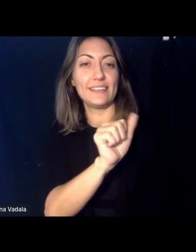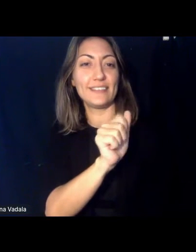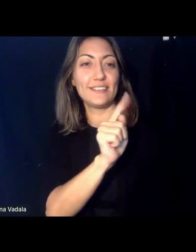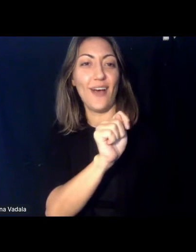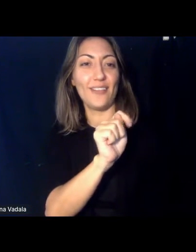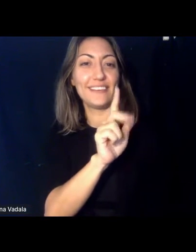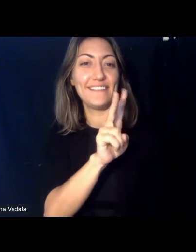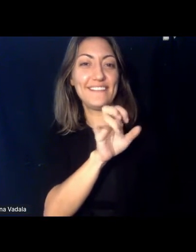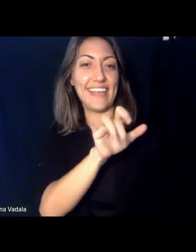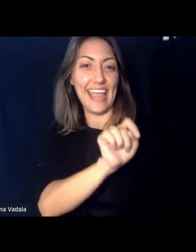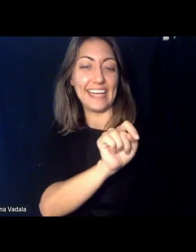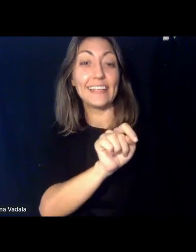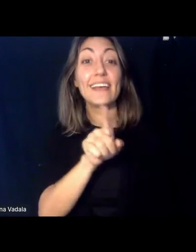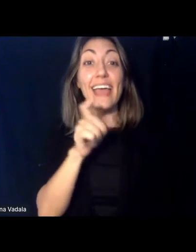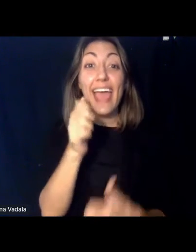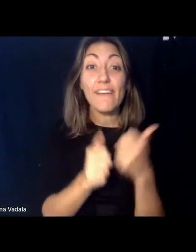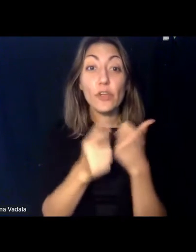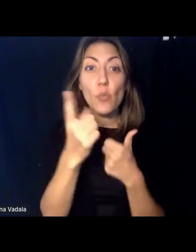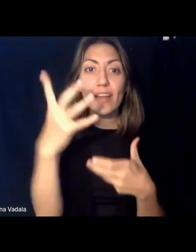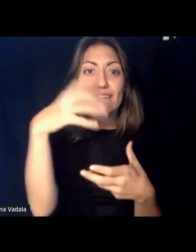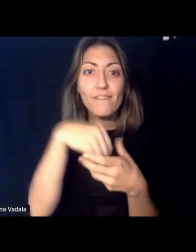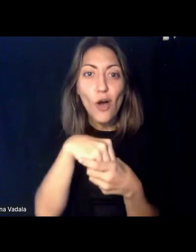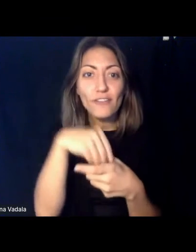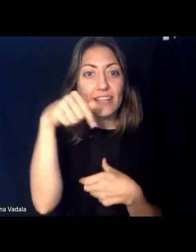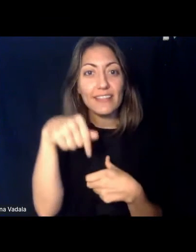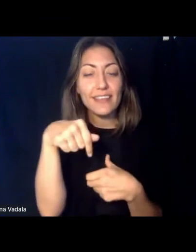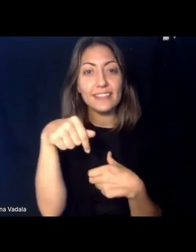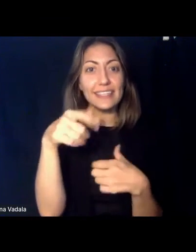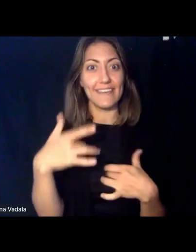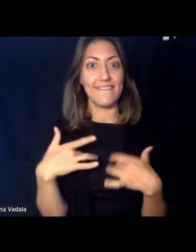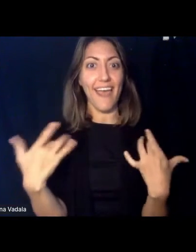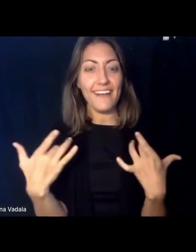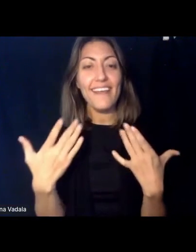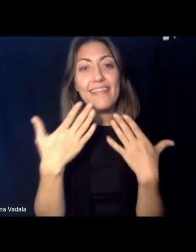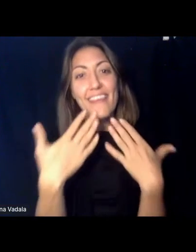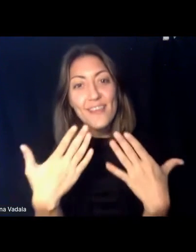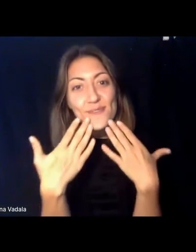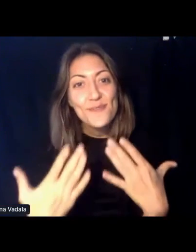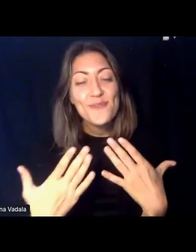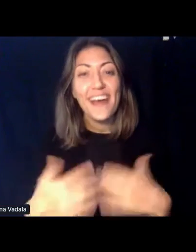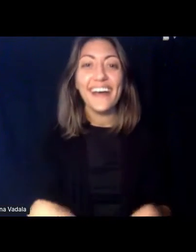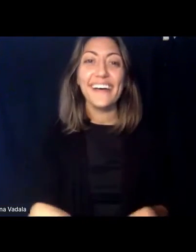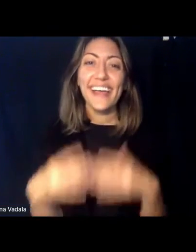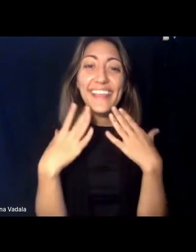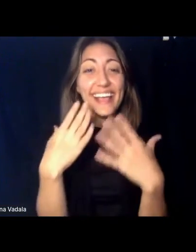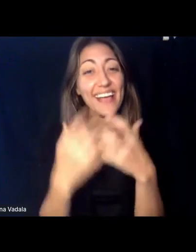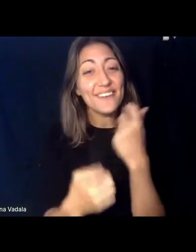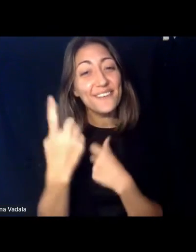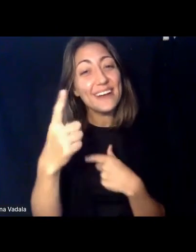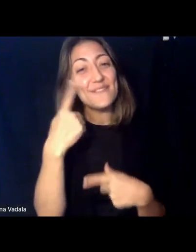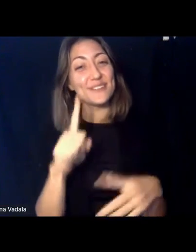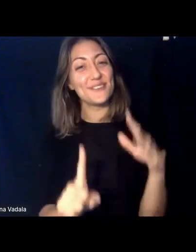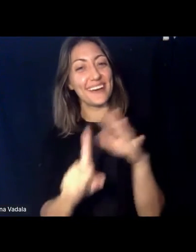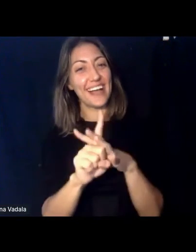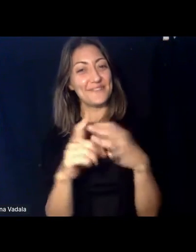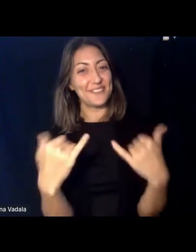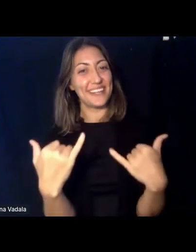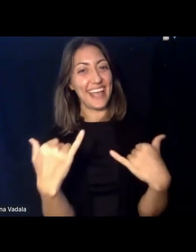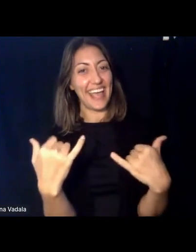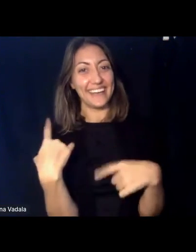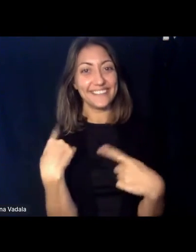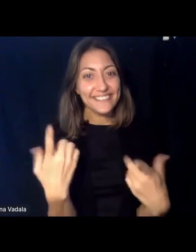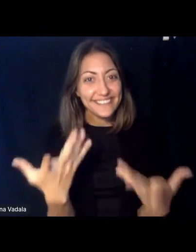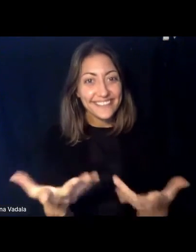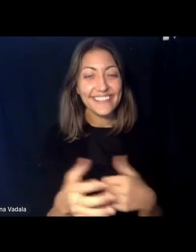happen, thank you so much. And really thank all of you for showing up today. Whether you have been with Indivisible from